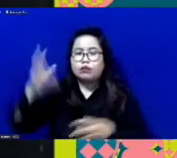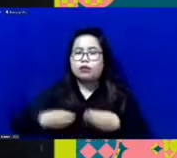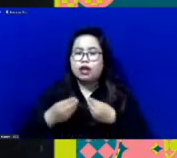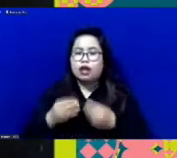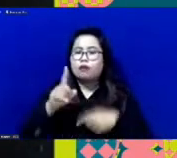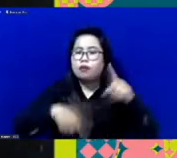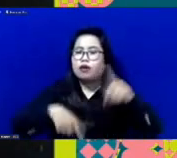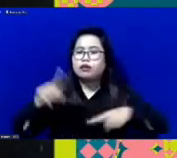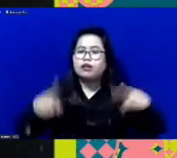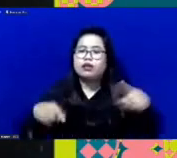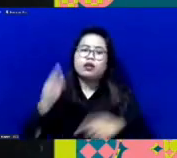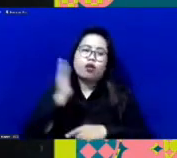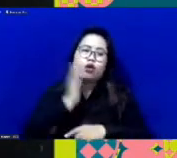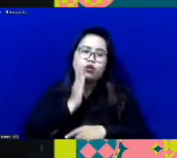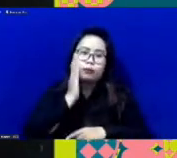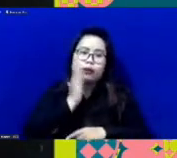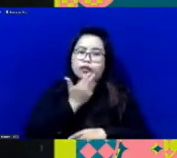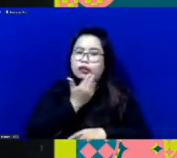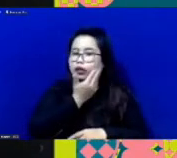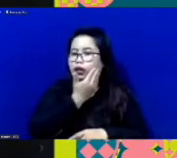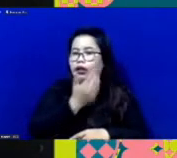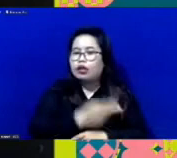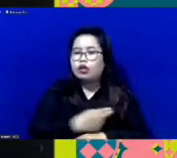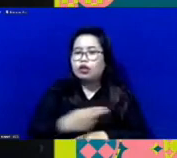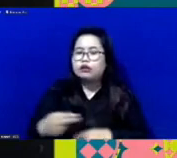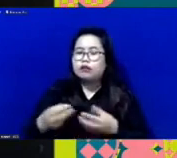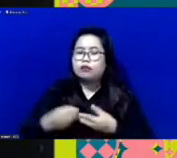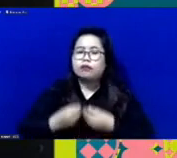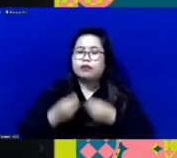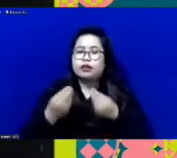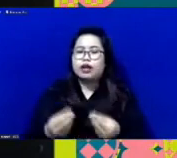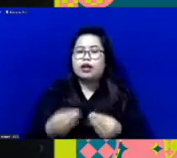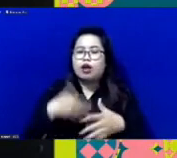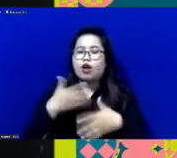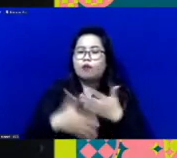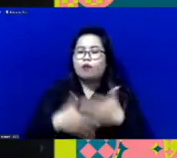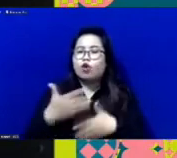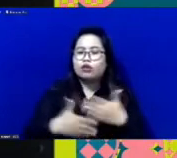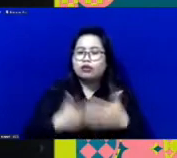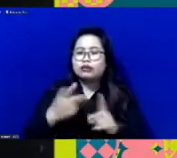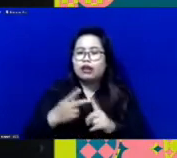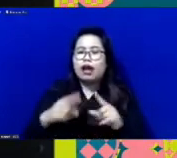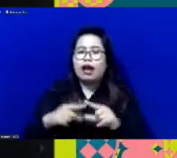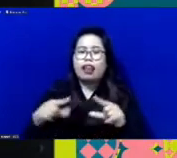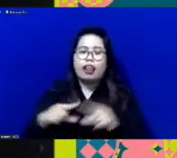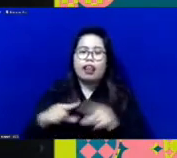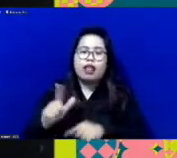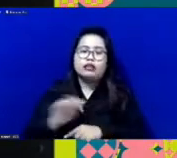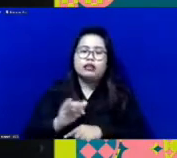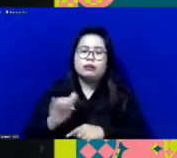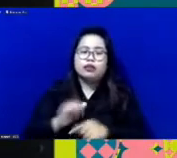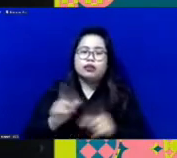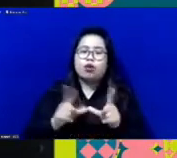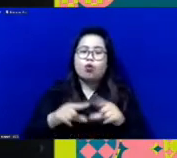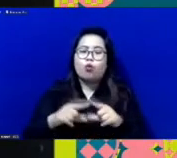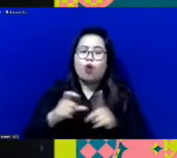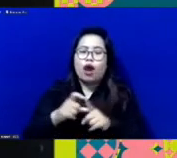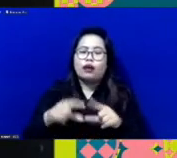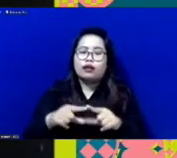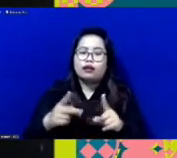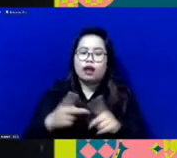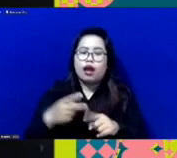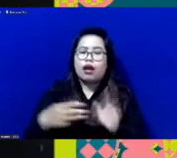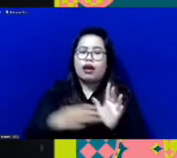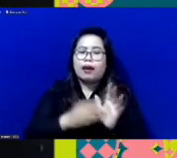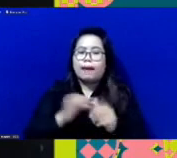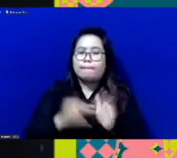natural purity with a halal, modern, and reliable process, such as Wardah, Amina, and many more. And also one of my favorite, Bye Bye